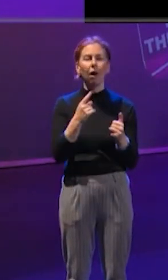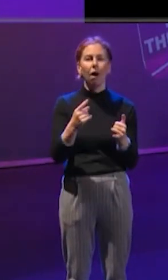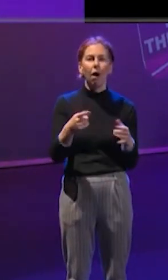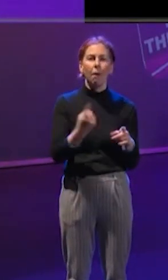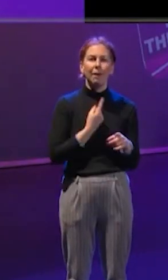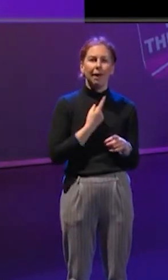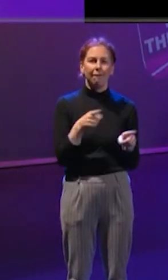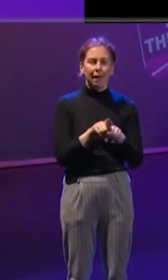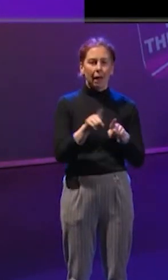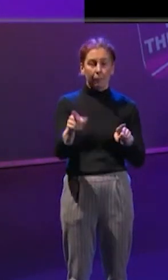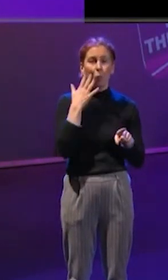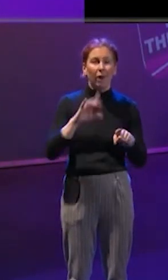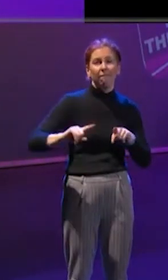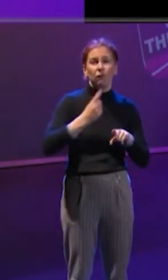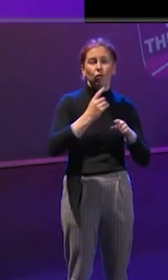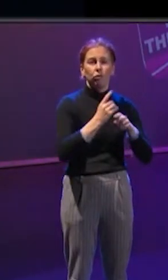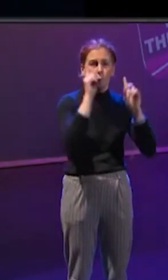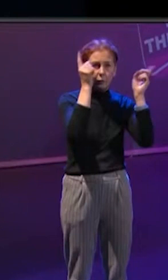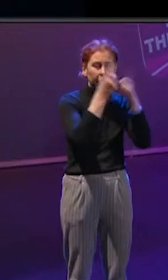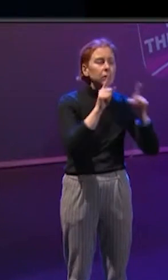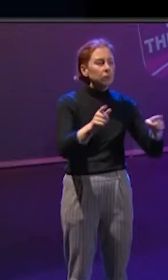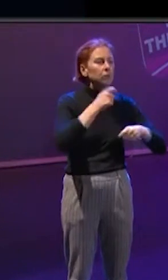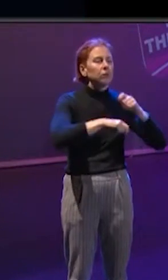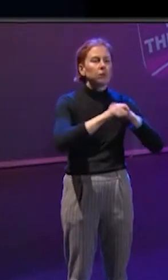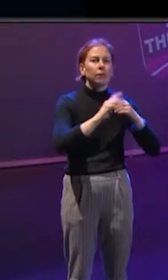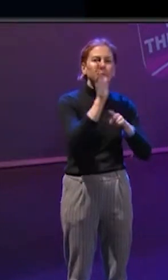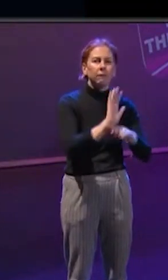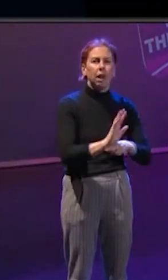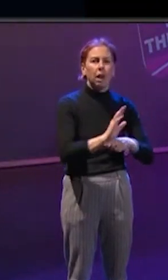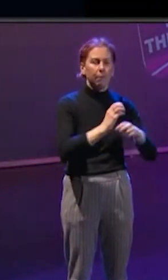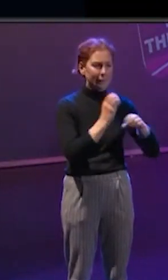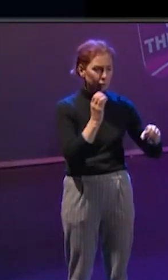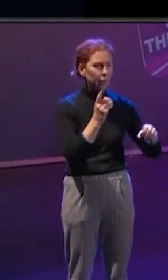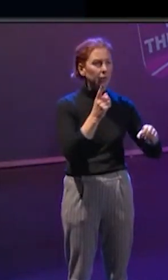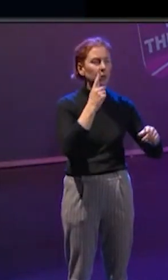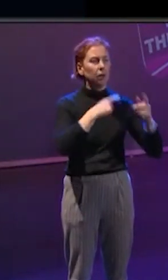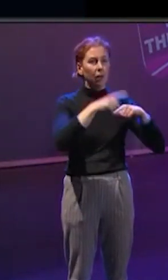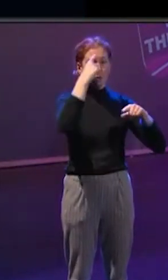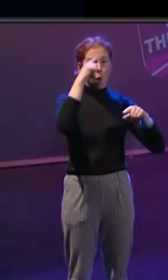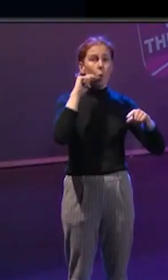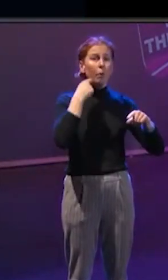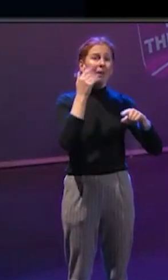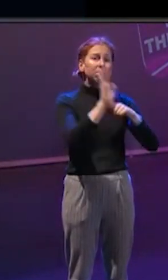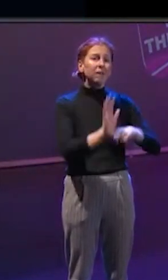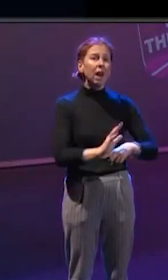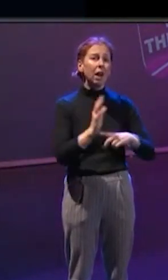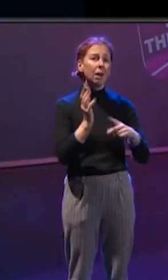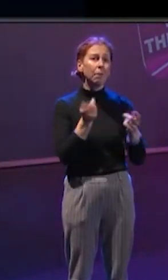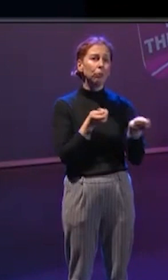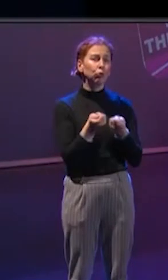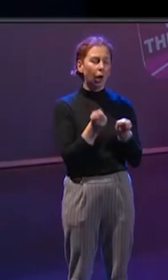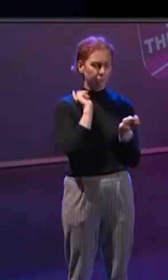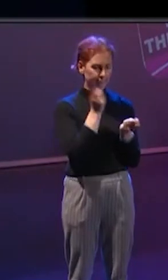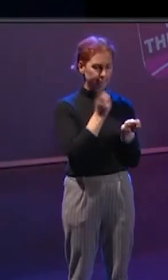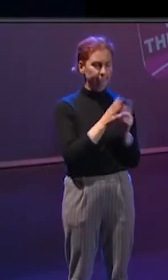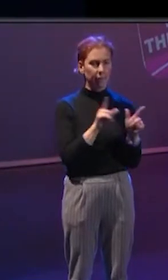film degree and sort of was going to be a film producer, but it wasn't very cool to be a producer at university. There was only maybe two or three of us that actually